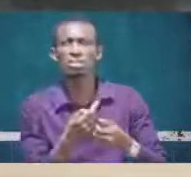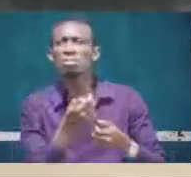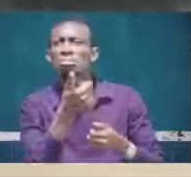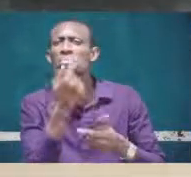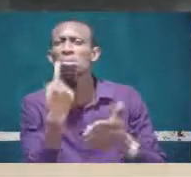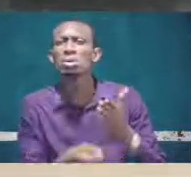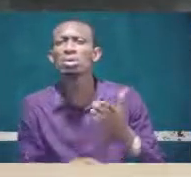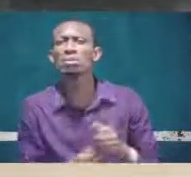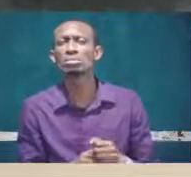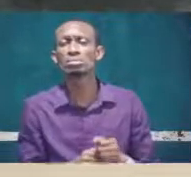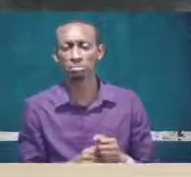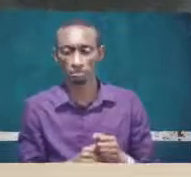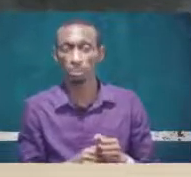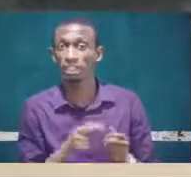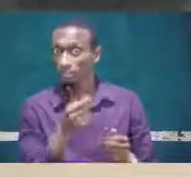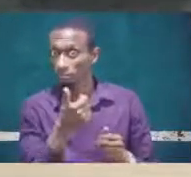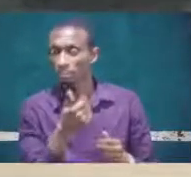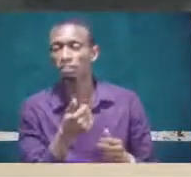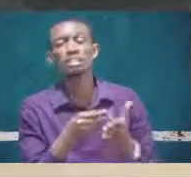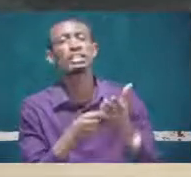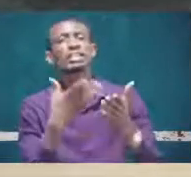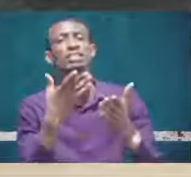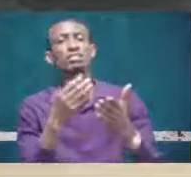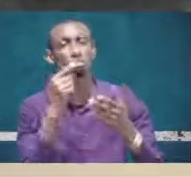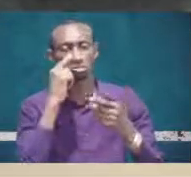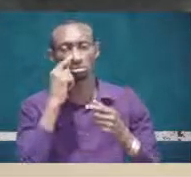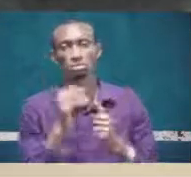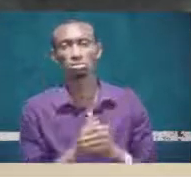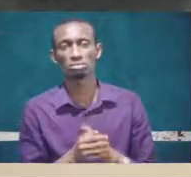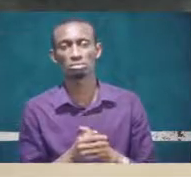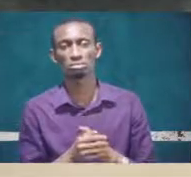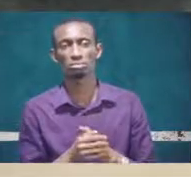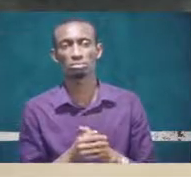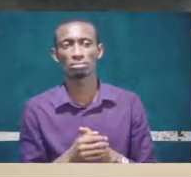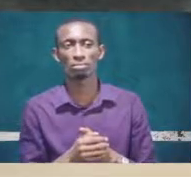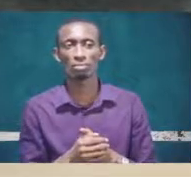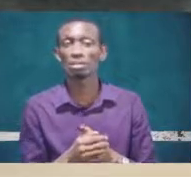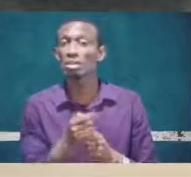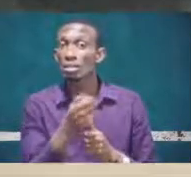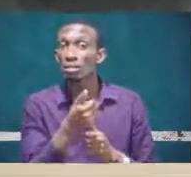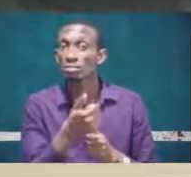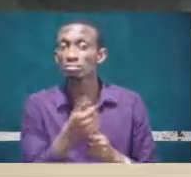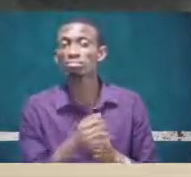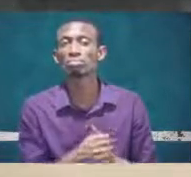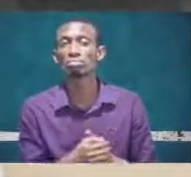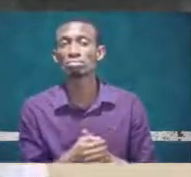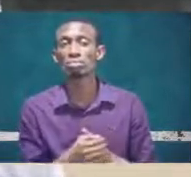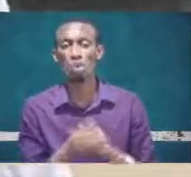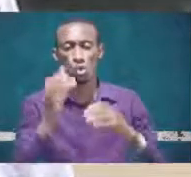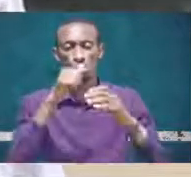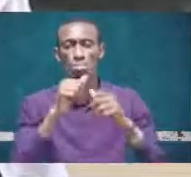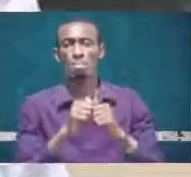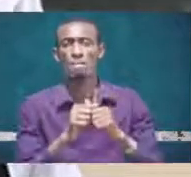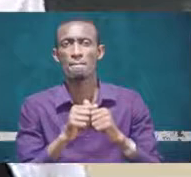Price is the value of a commodity expressed in monetary terms. Prices are expressed in monetary